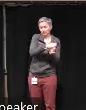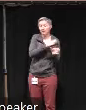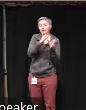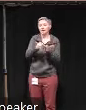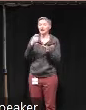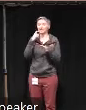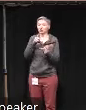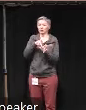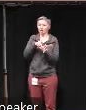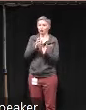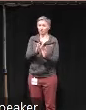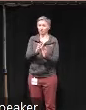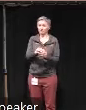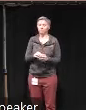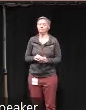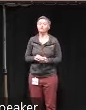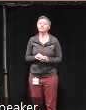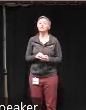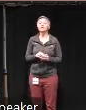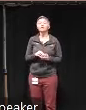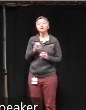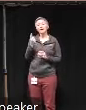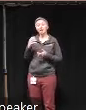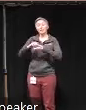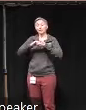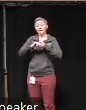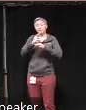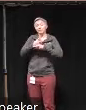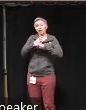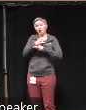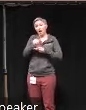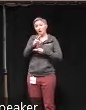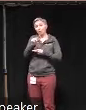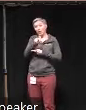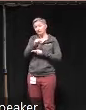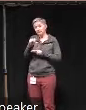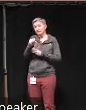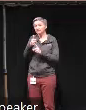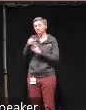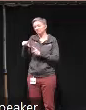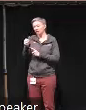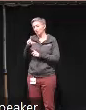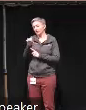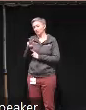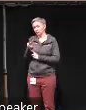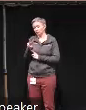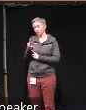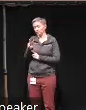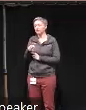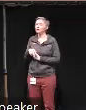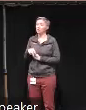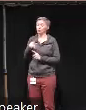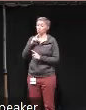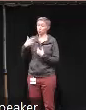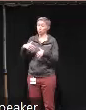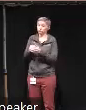addiction psychiatry. And then the collaborative care and wellness is another department, another division that is becoming